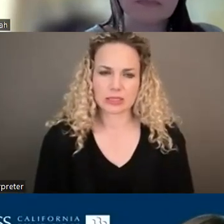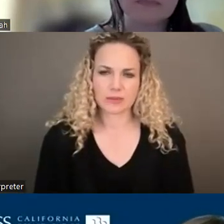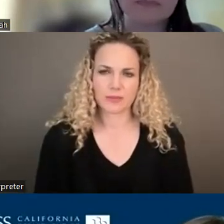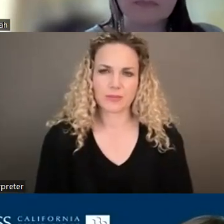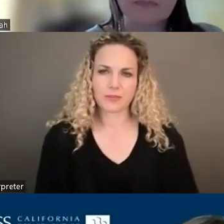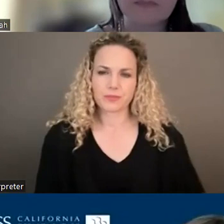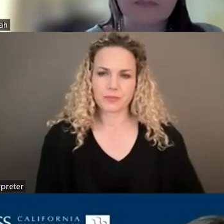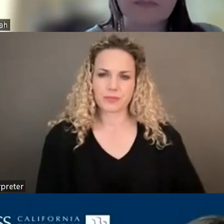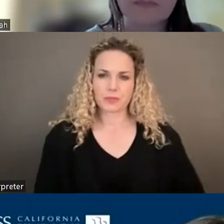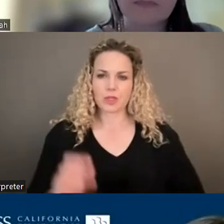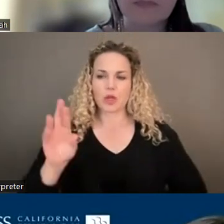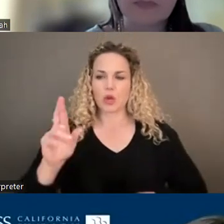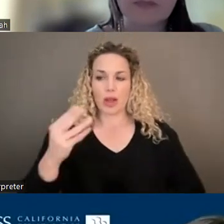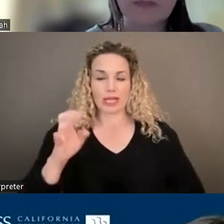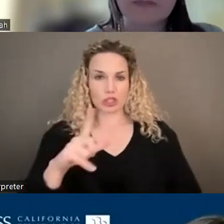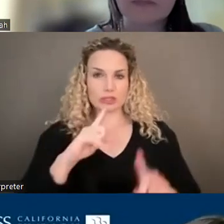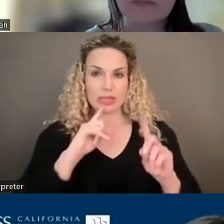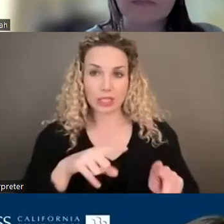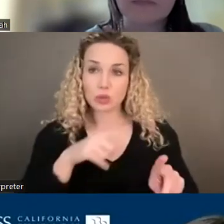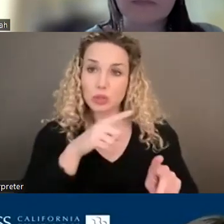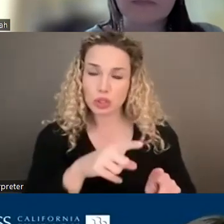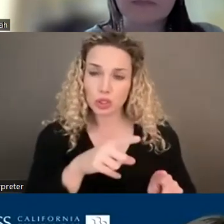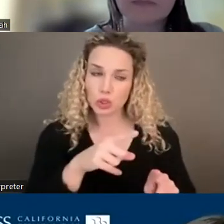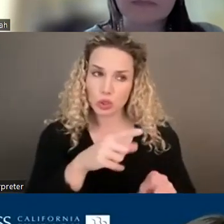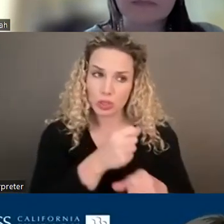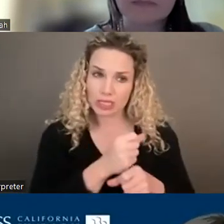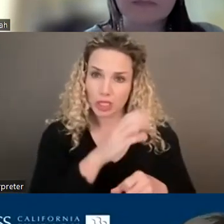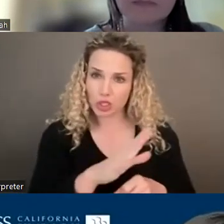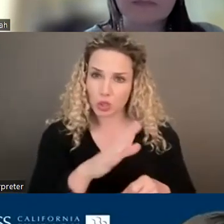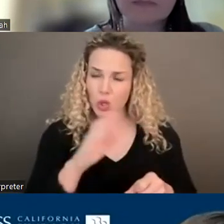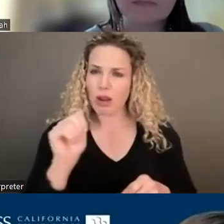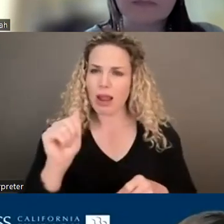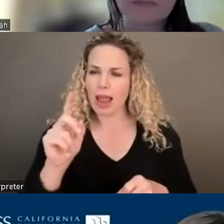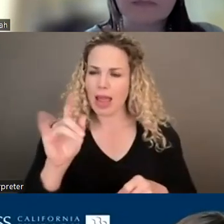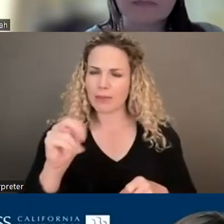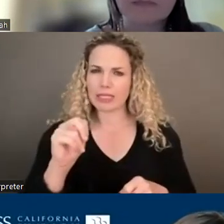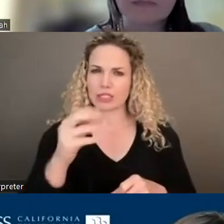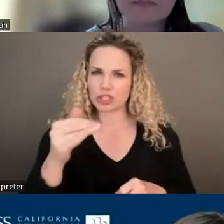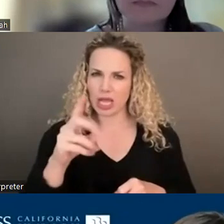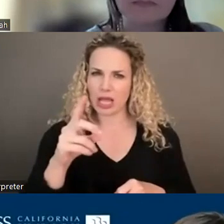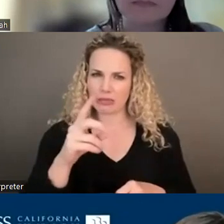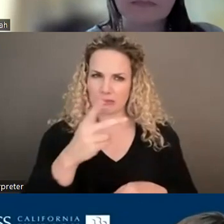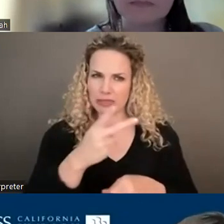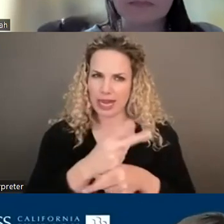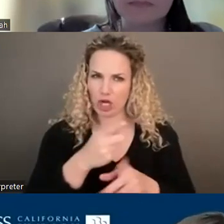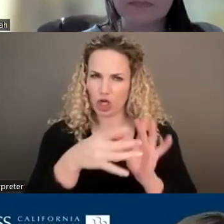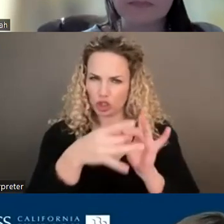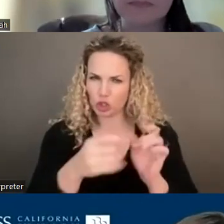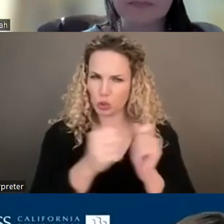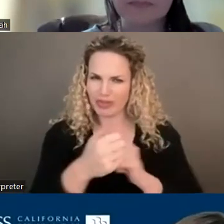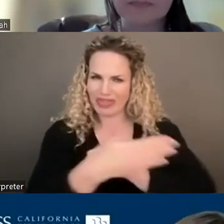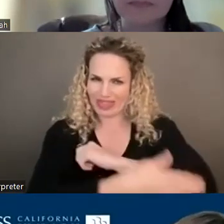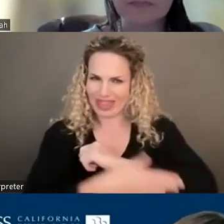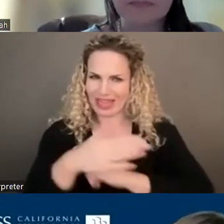So you said you get your administering childcare associated with the county. Can Yes. you tell